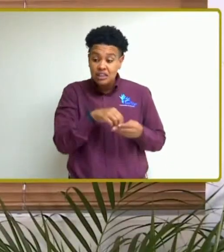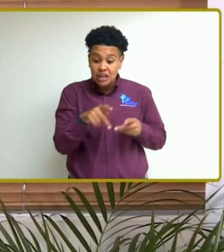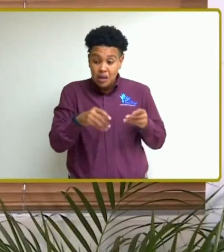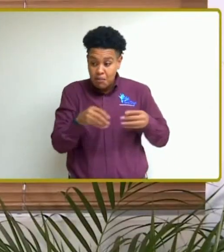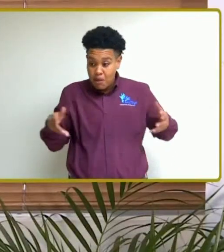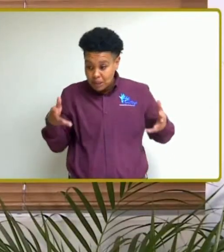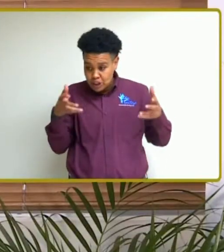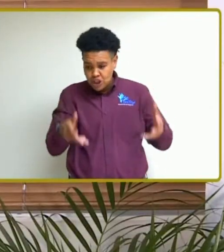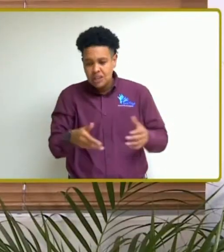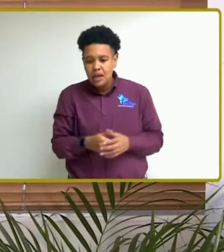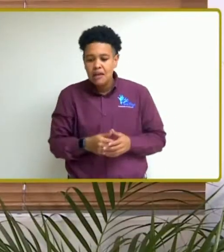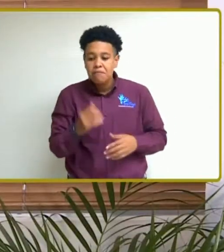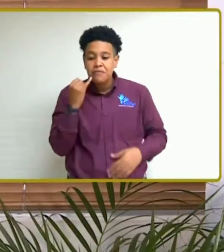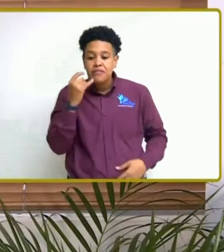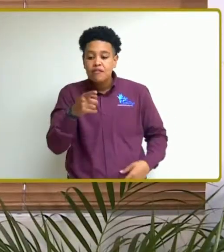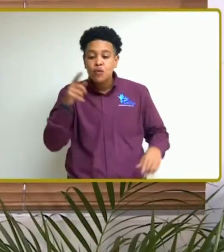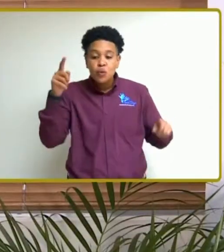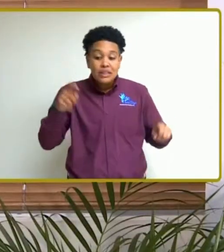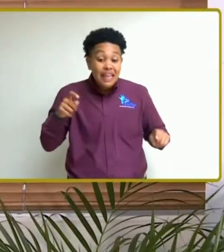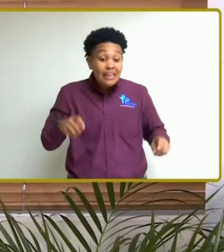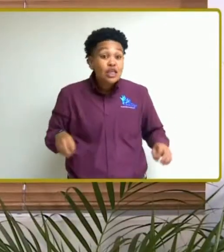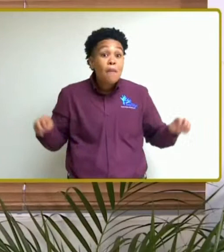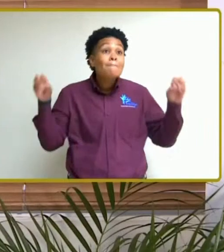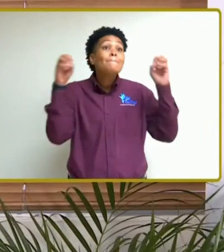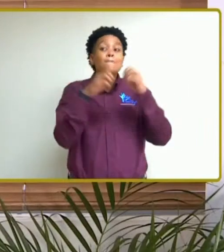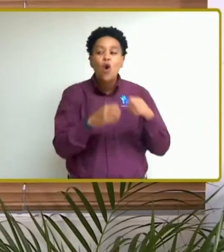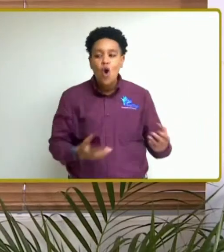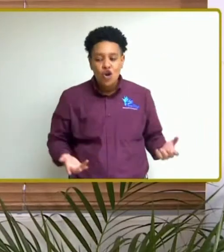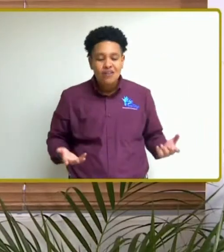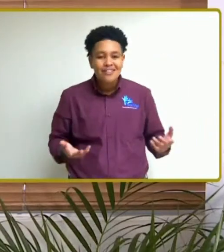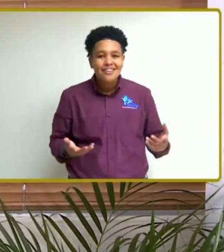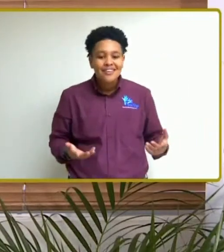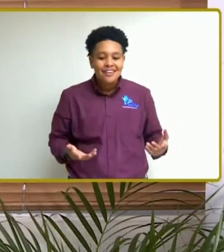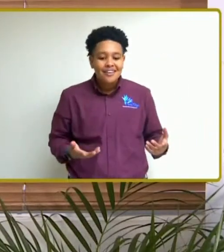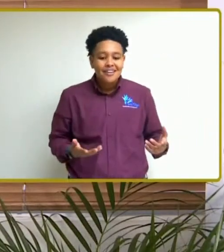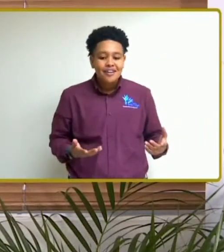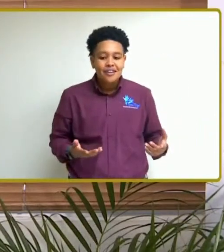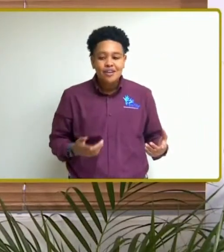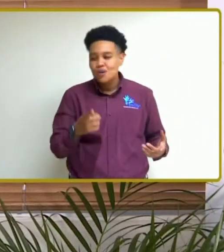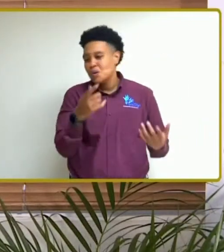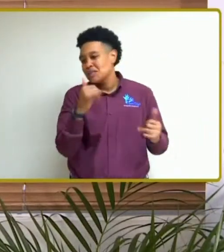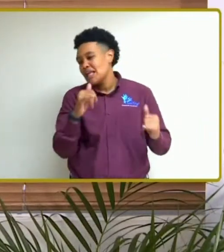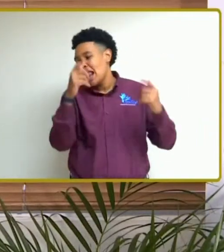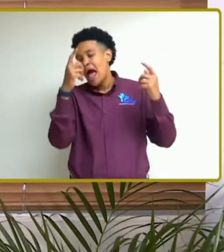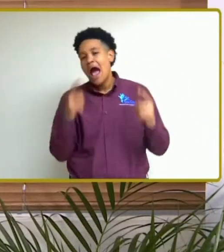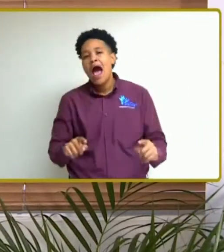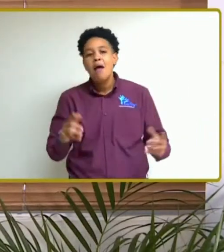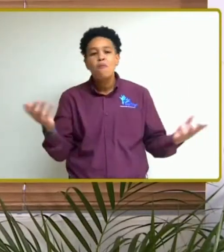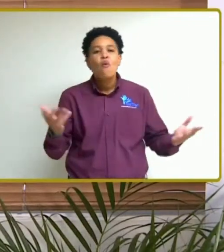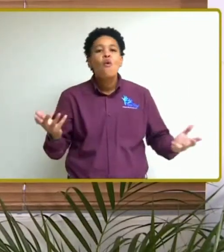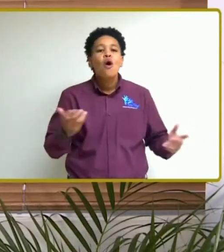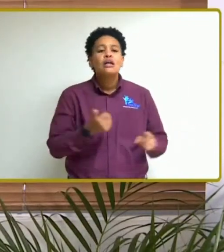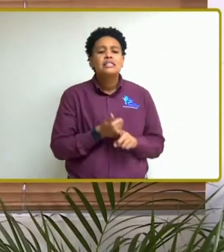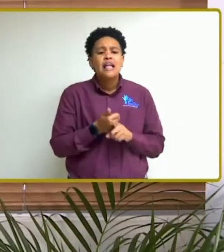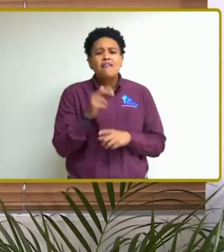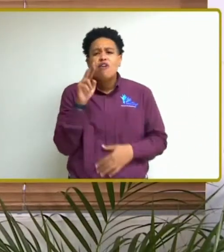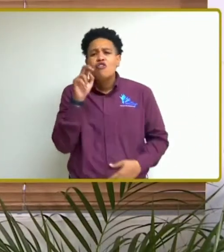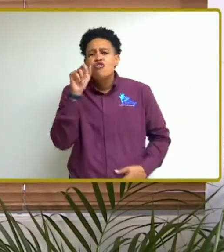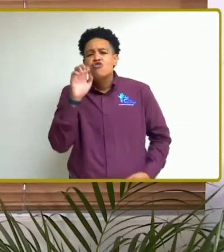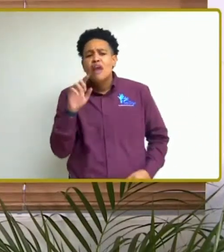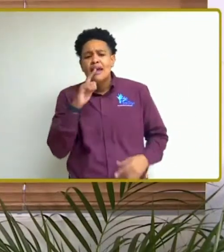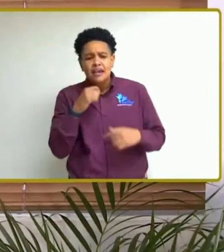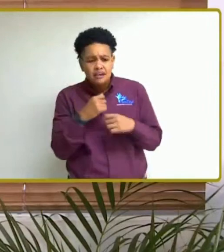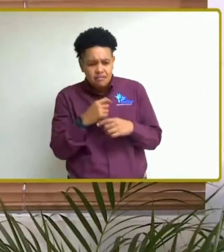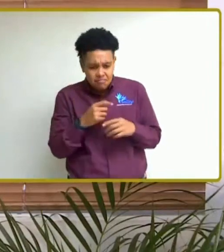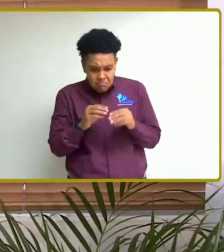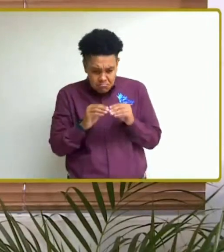population, in that if you test even more, you still end up getting a rate, productivity